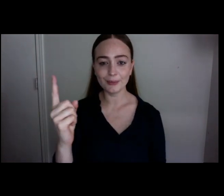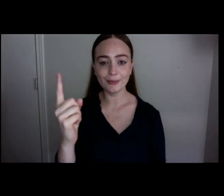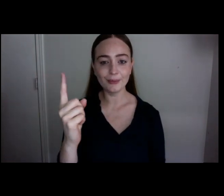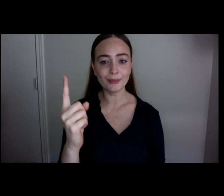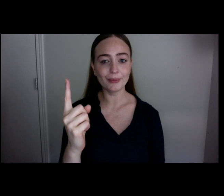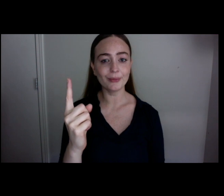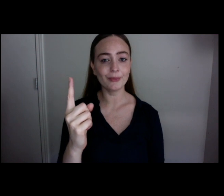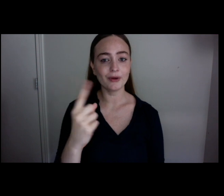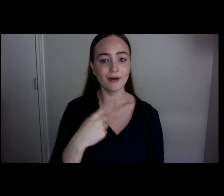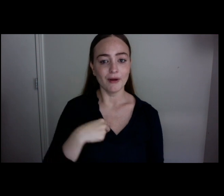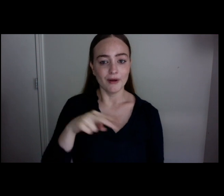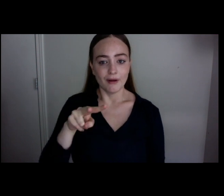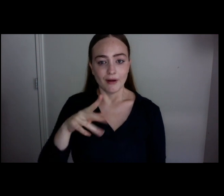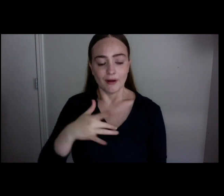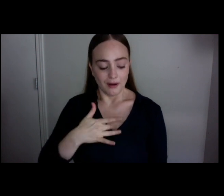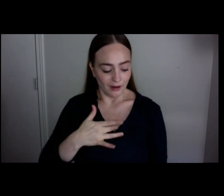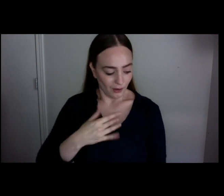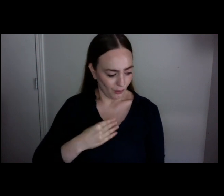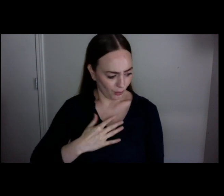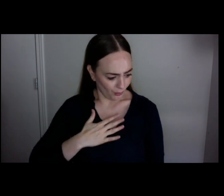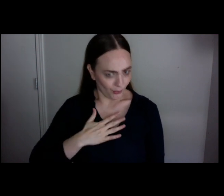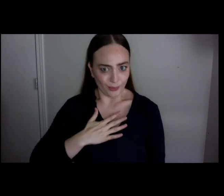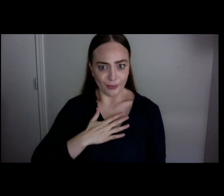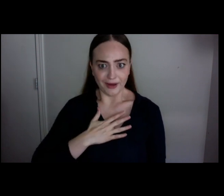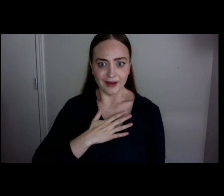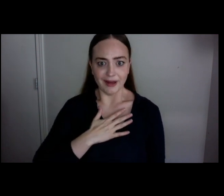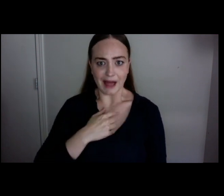My chest emits a spark, I move to where it's more